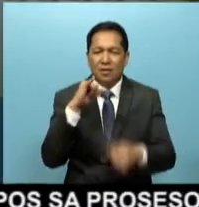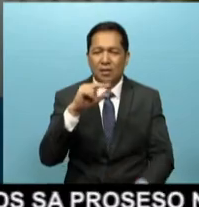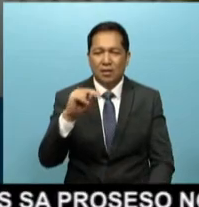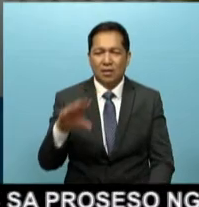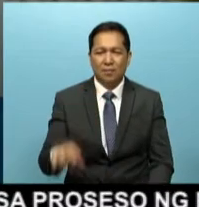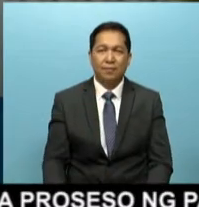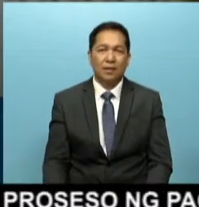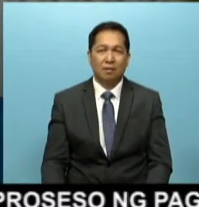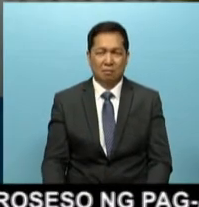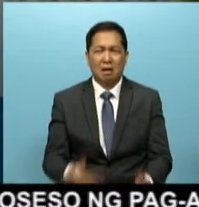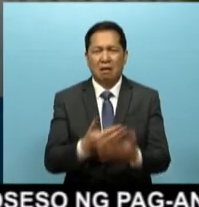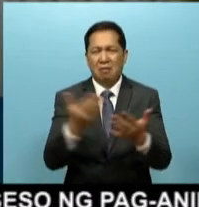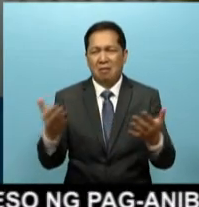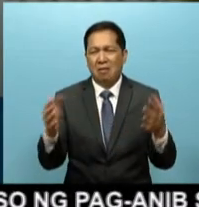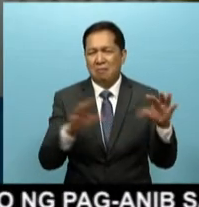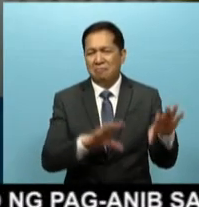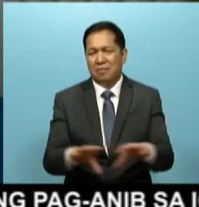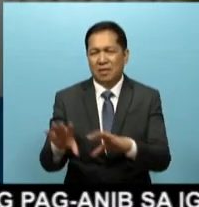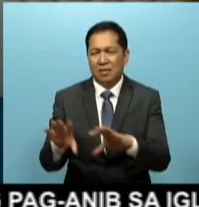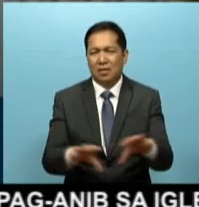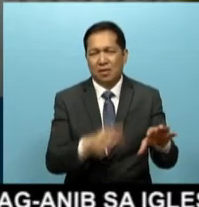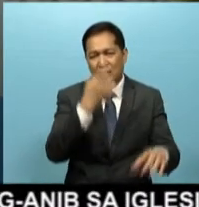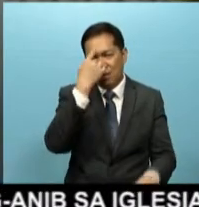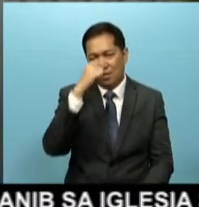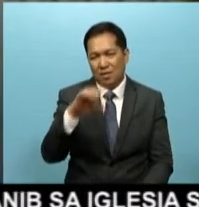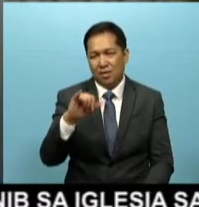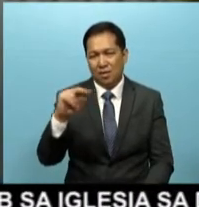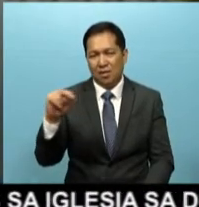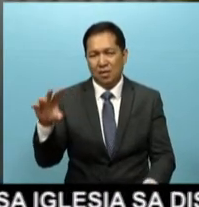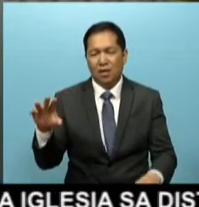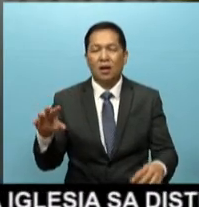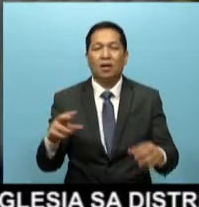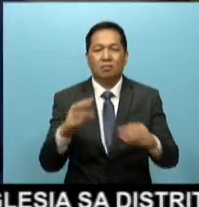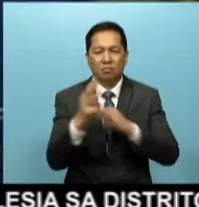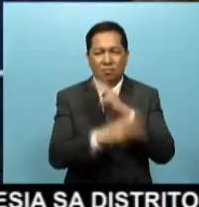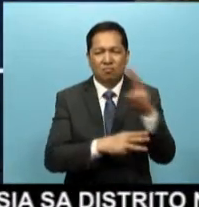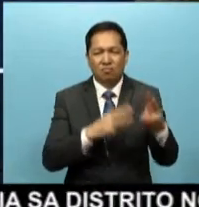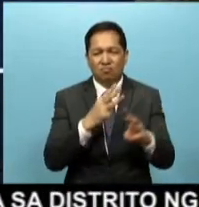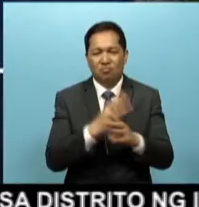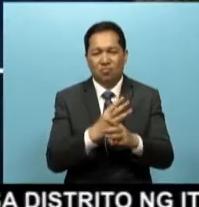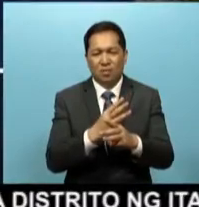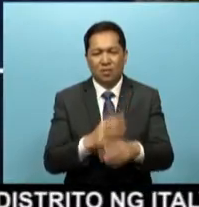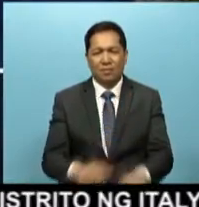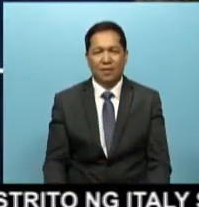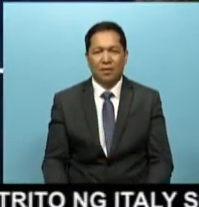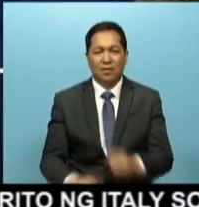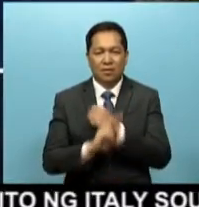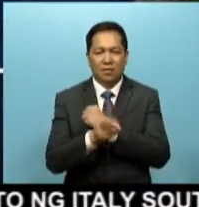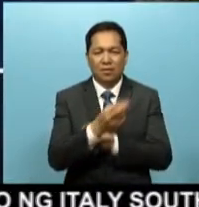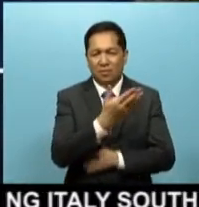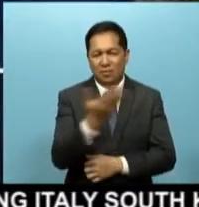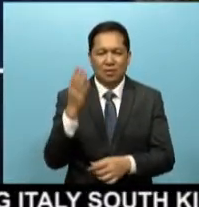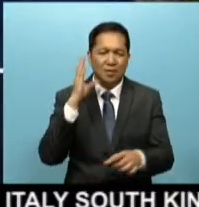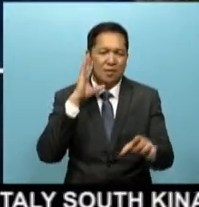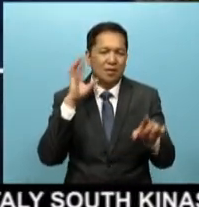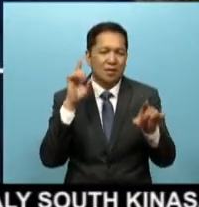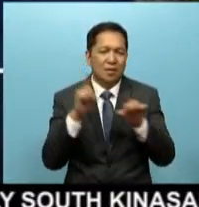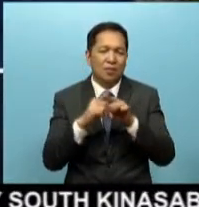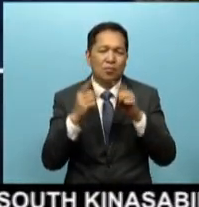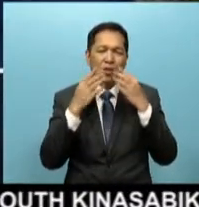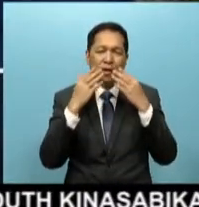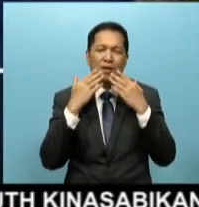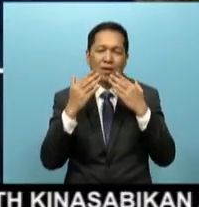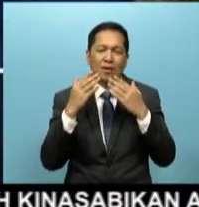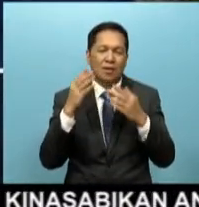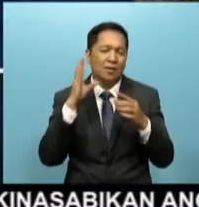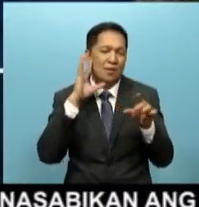Those are just some of the activities of the Iglesia Ni Cristo outside the Philippines. Back to you, Pole Sister Olive. Thank you so much, Brother